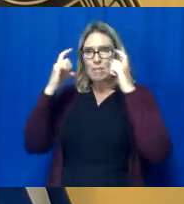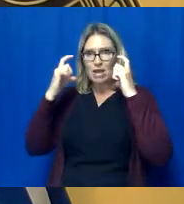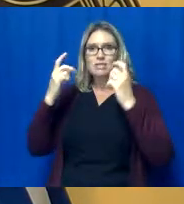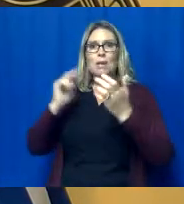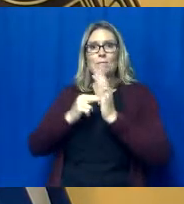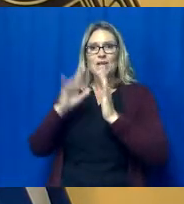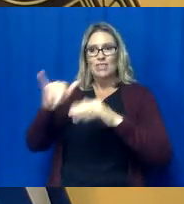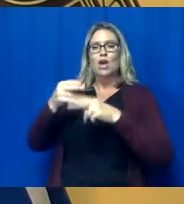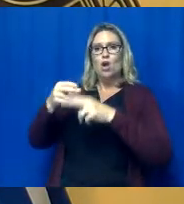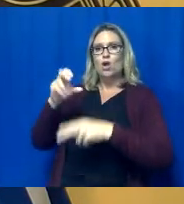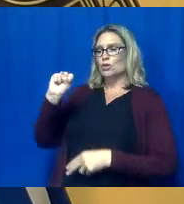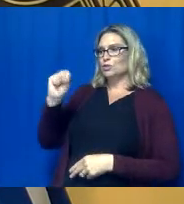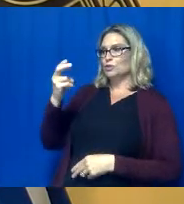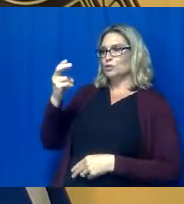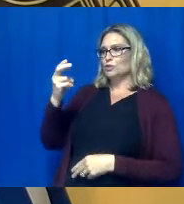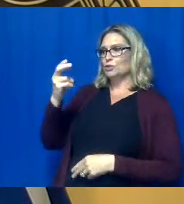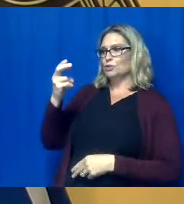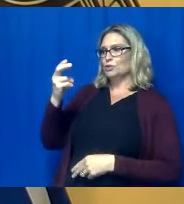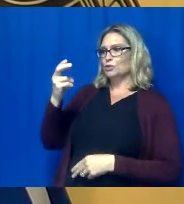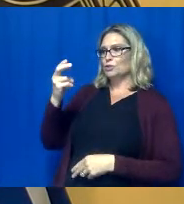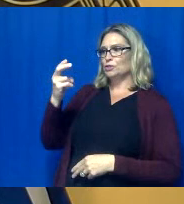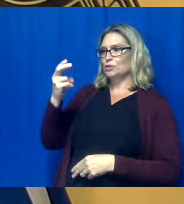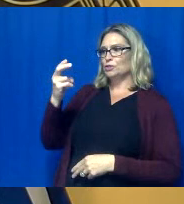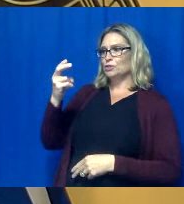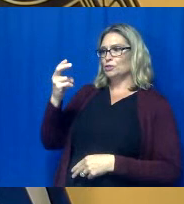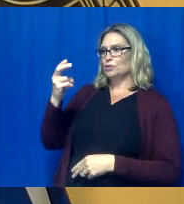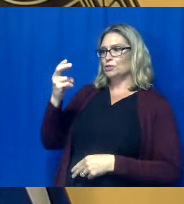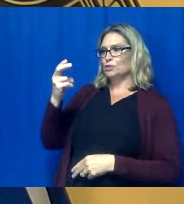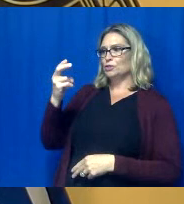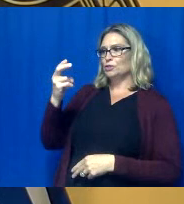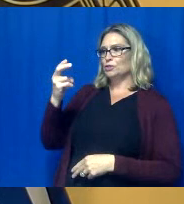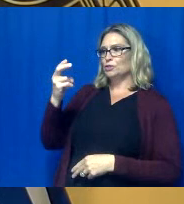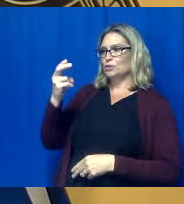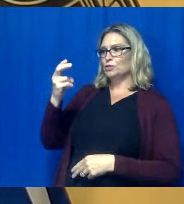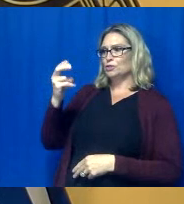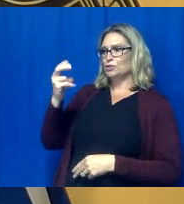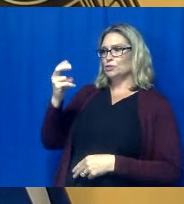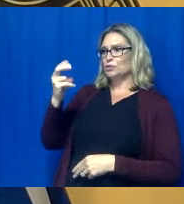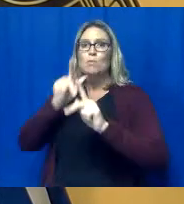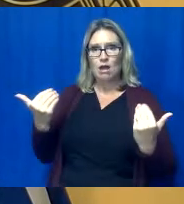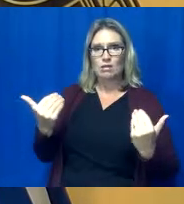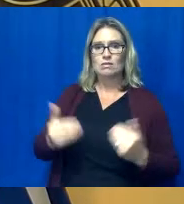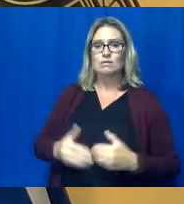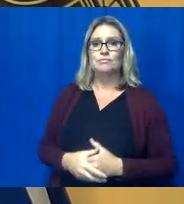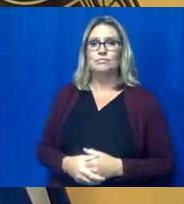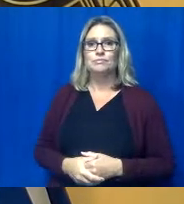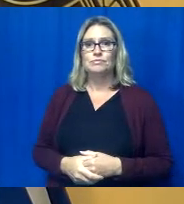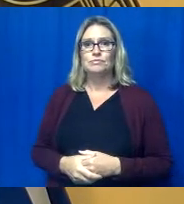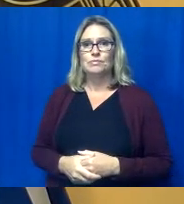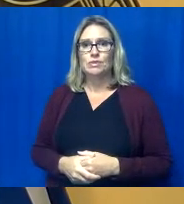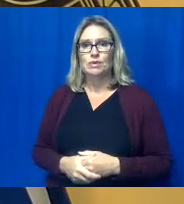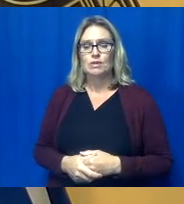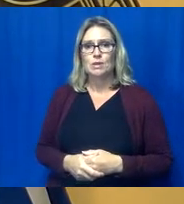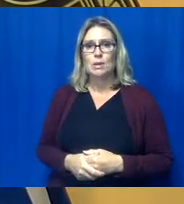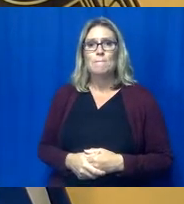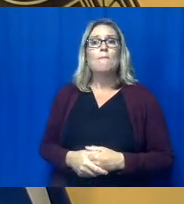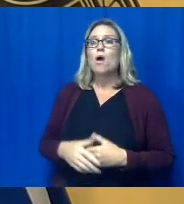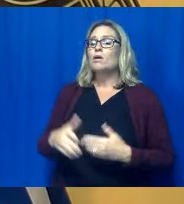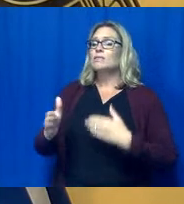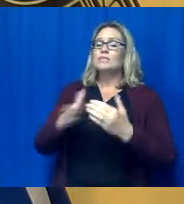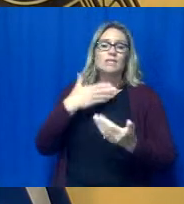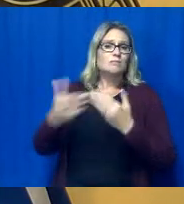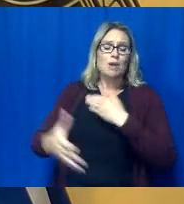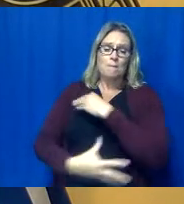young and the old, the healthy and the unhealthy, the rich and the poor, the North